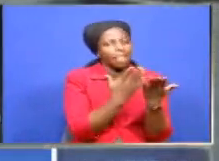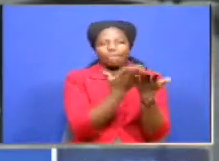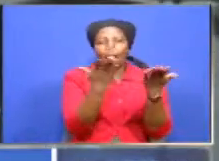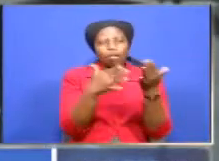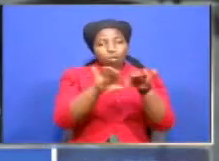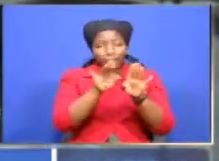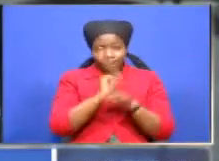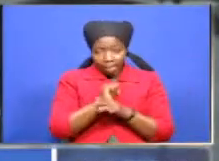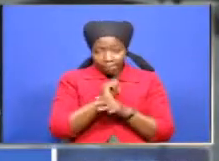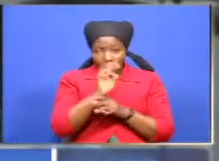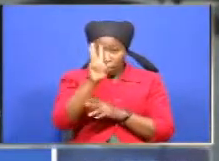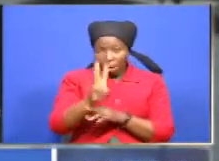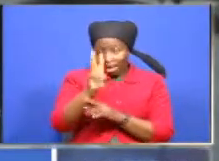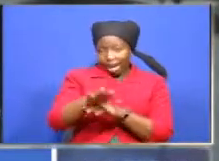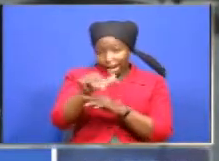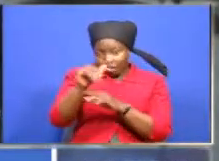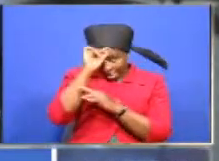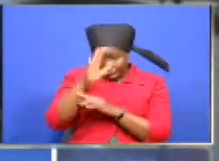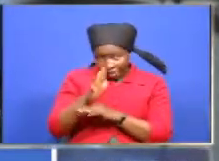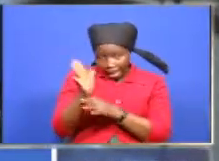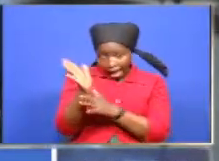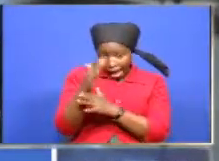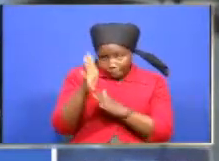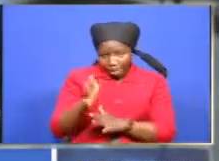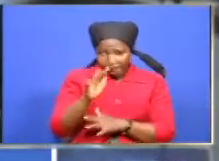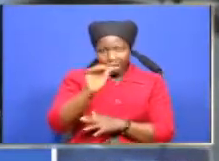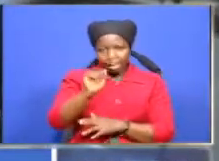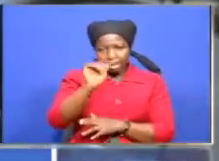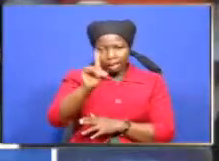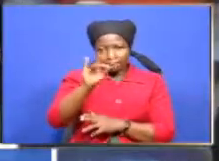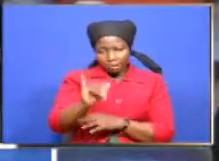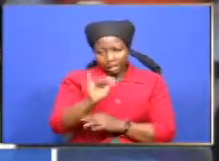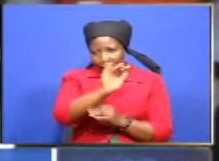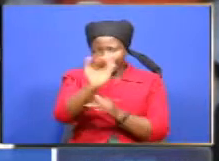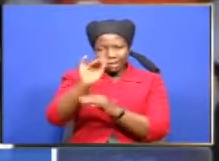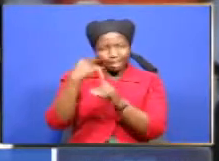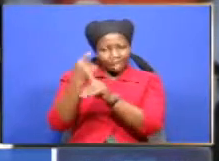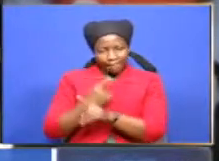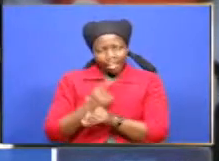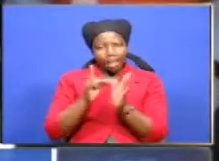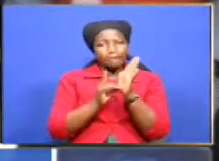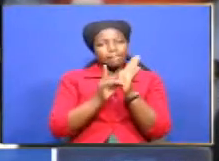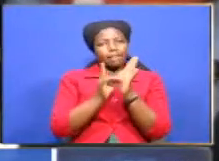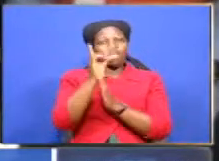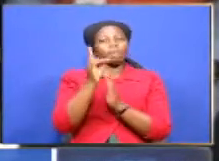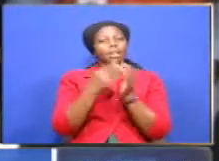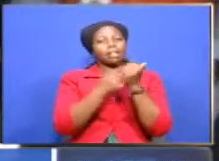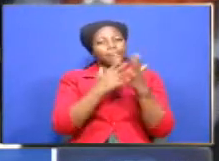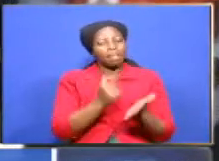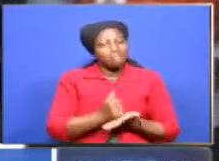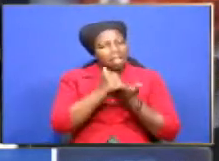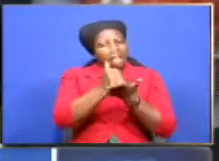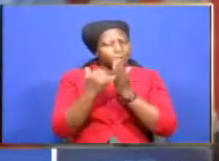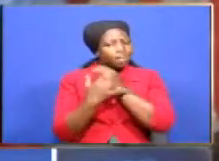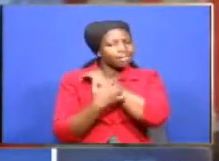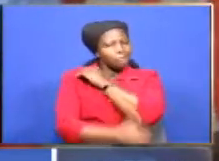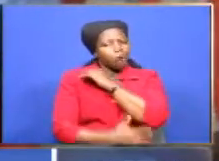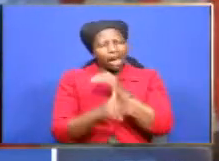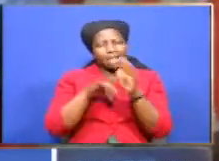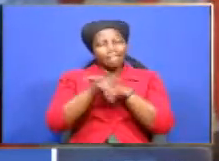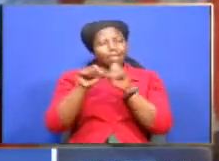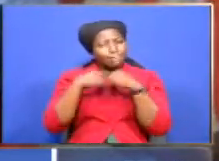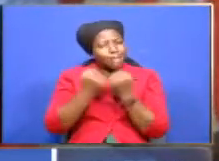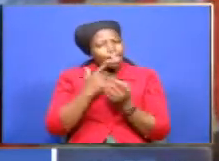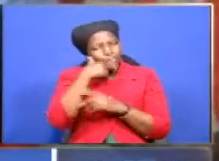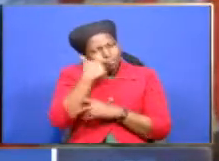Wajir County Governor Ambassador Mohamed Abdi calling on the various development partners to aid the vulnerable in society who have